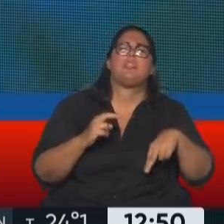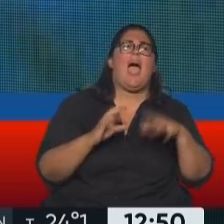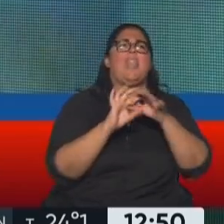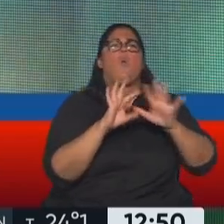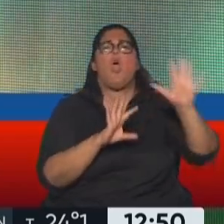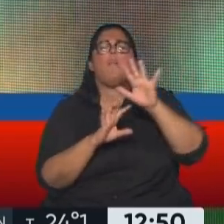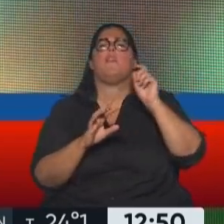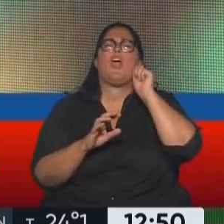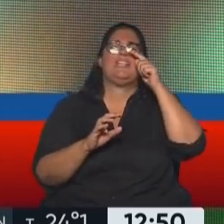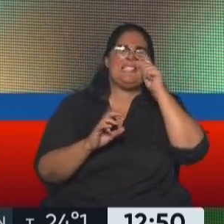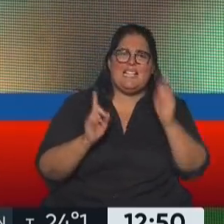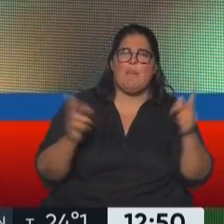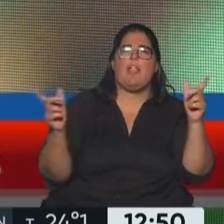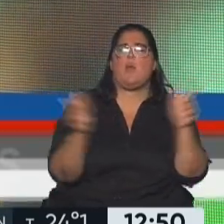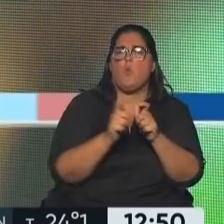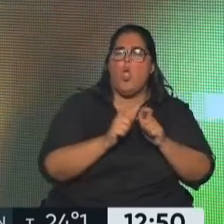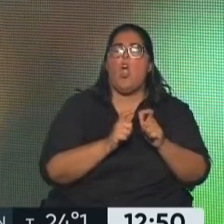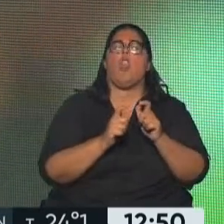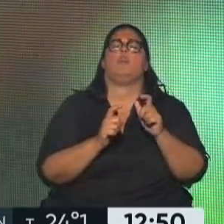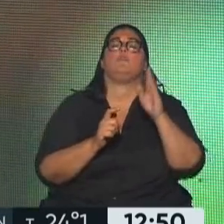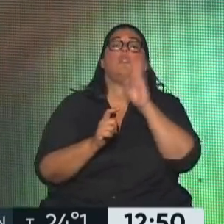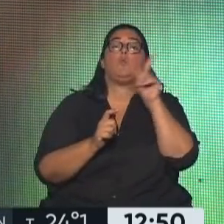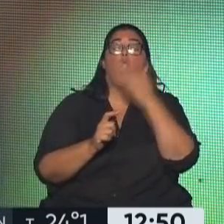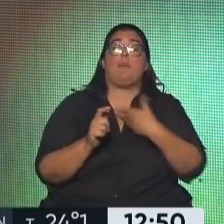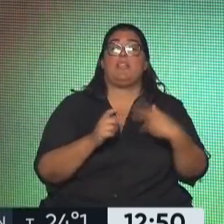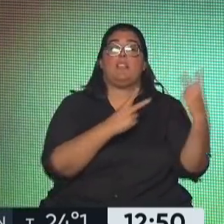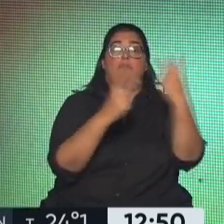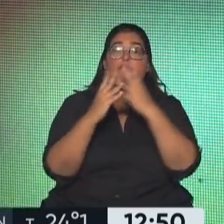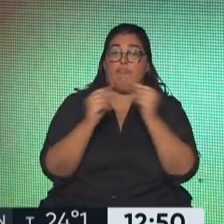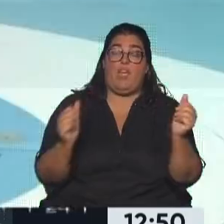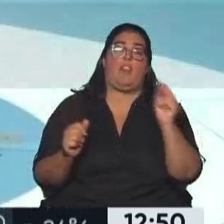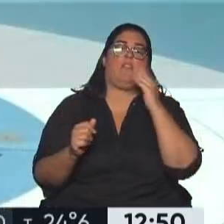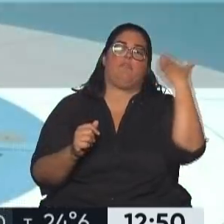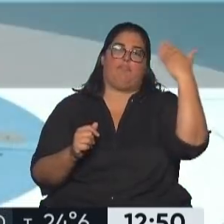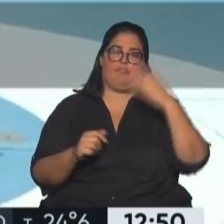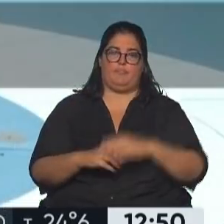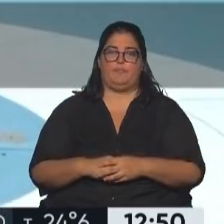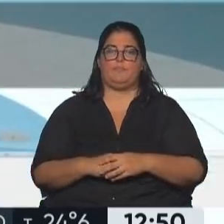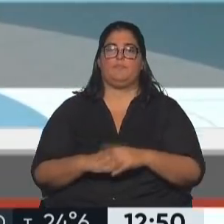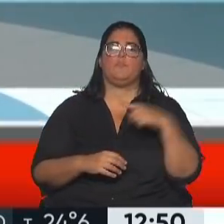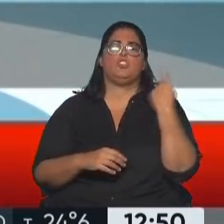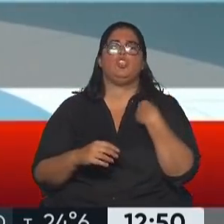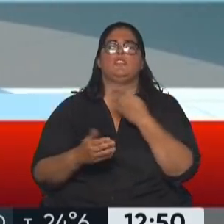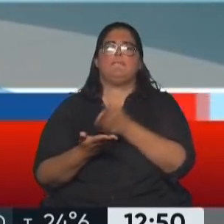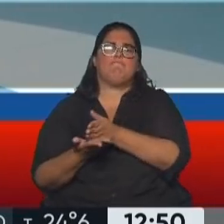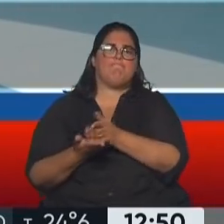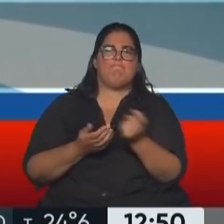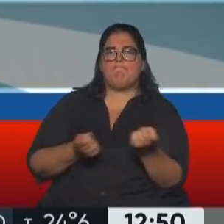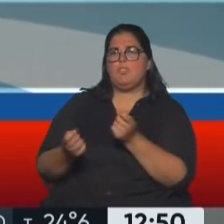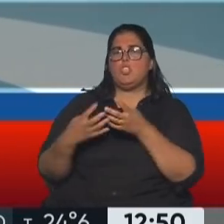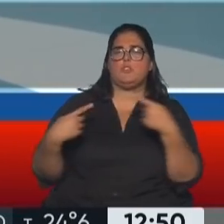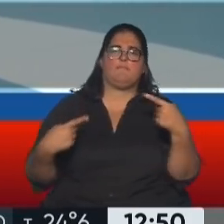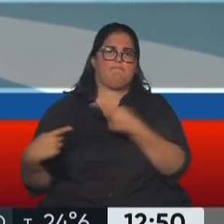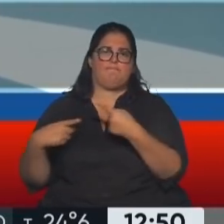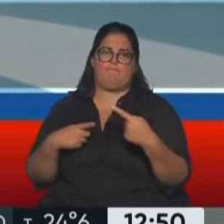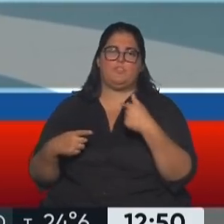el G7. Testimonios una vez concluida la gira del presidente de los Estados Unidos. We're in the midst of, and I don't want to sound too philosophic